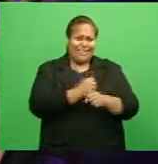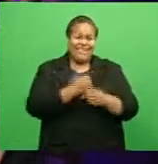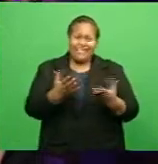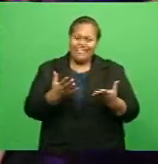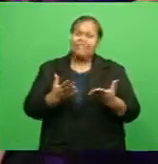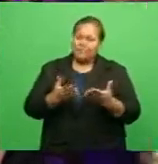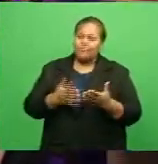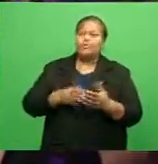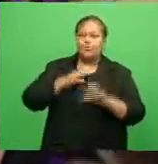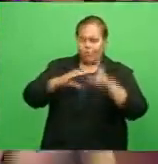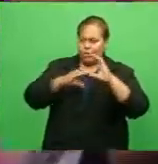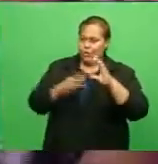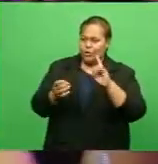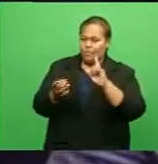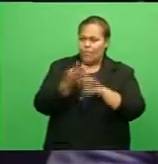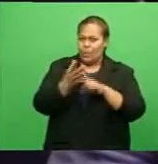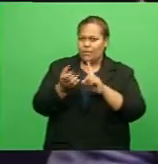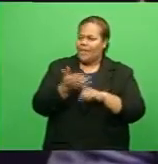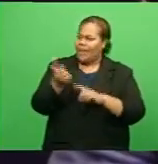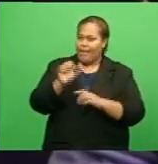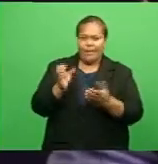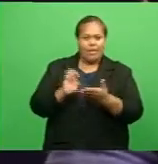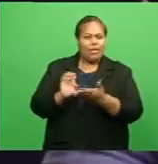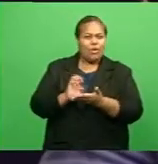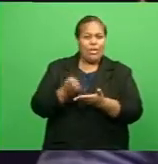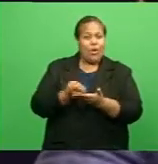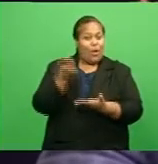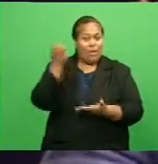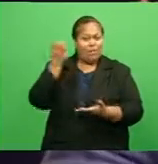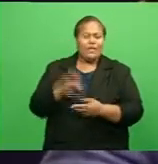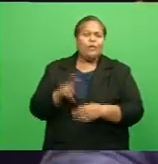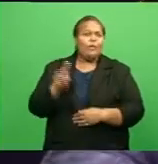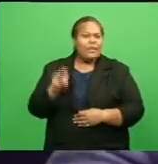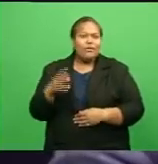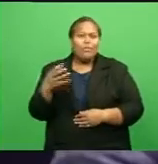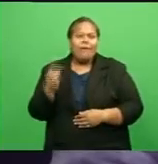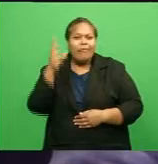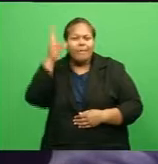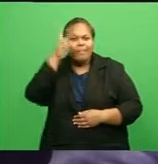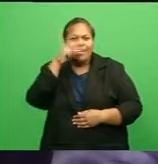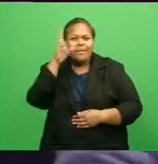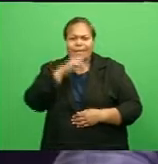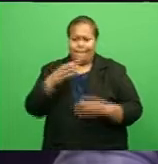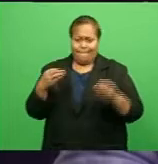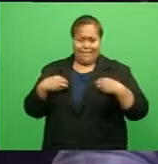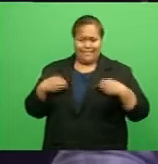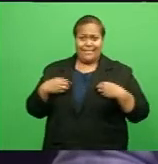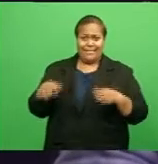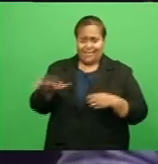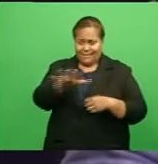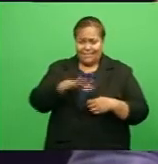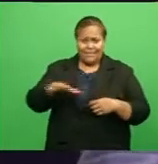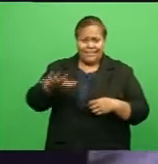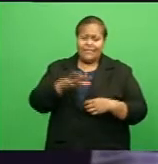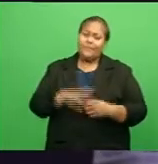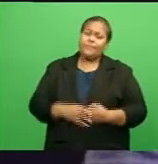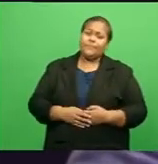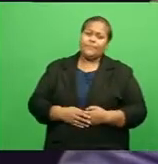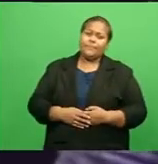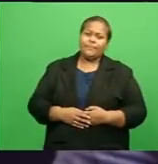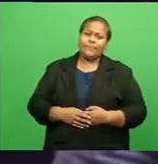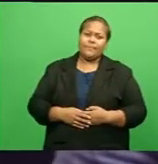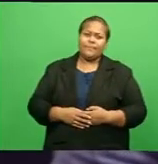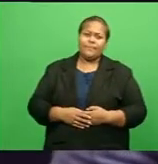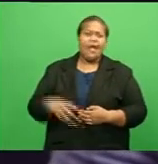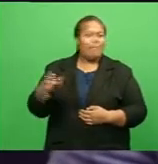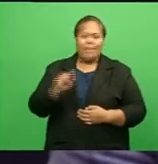essential in any economy. You need to have the ability of businesses to do their ultimate